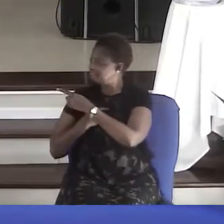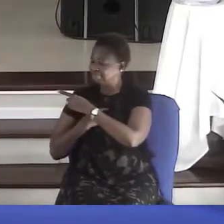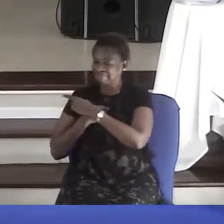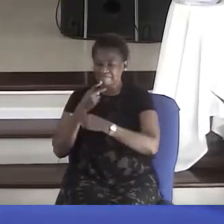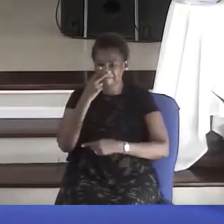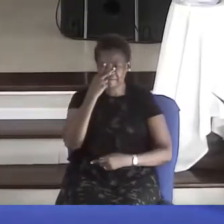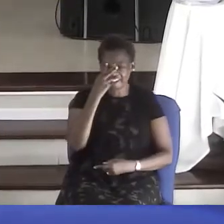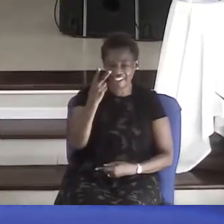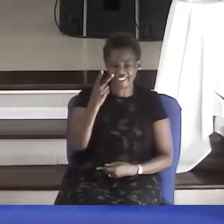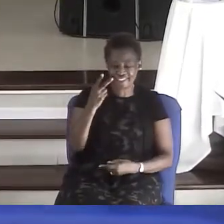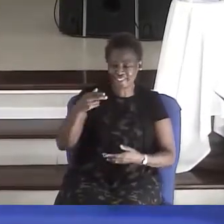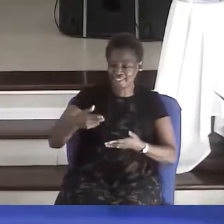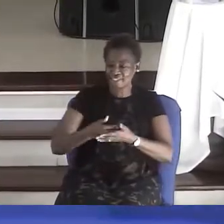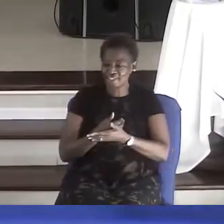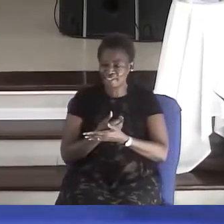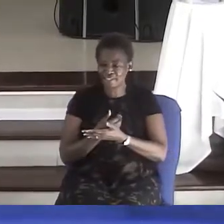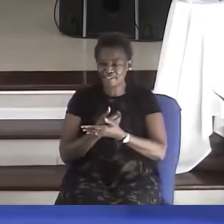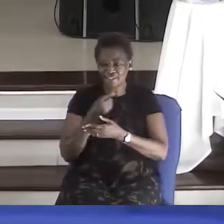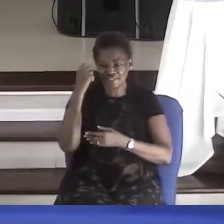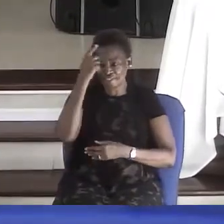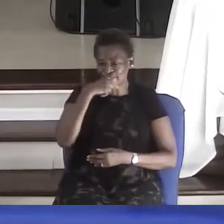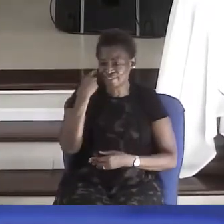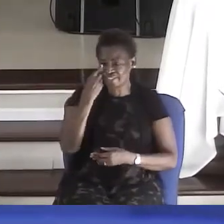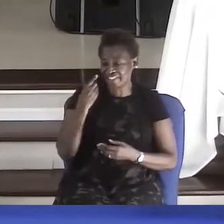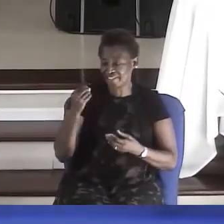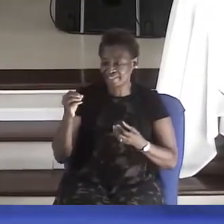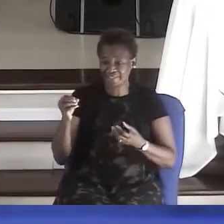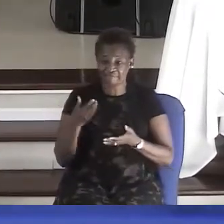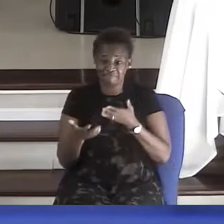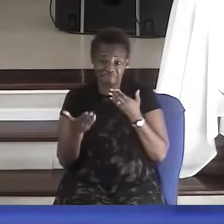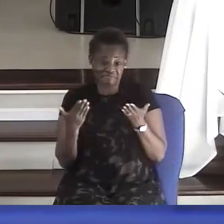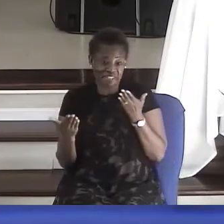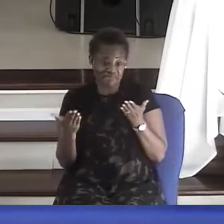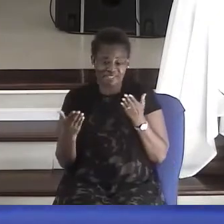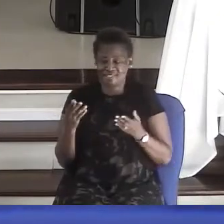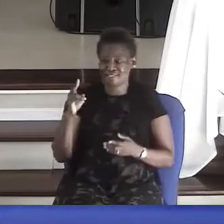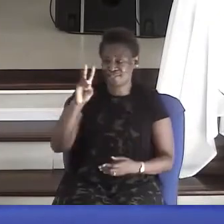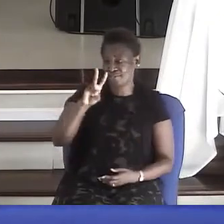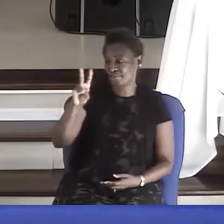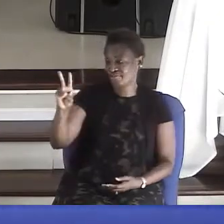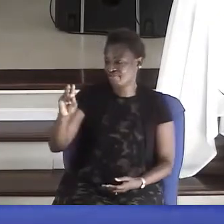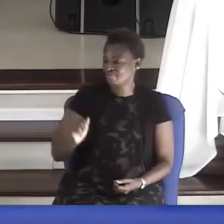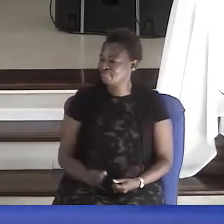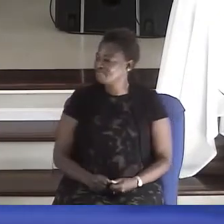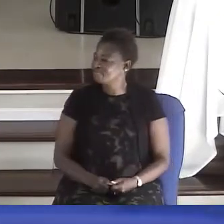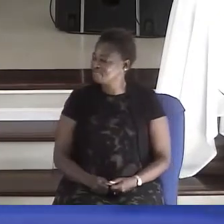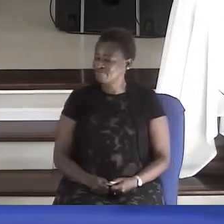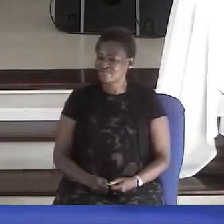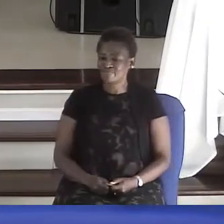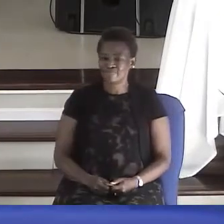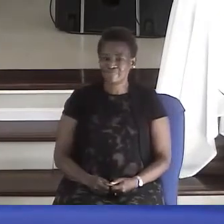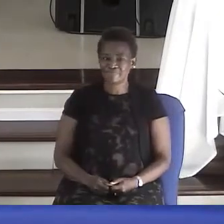and when I do, I feel so elated. That's my long to see so many people close up.